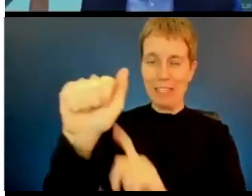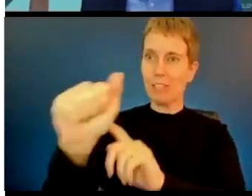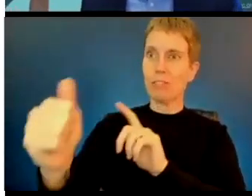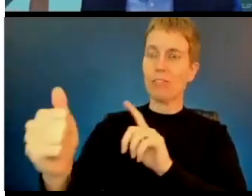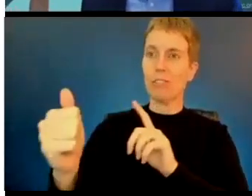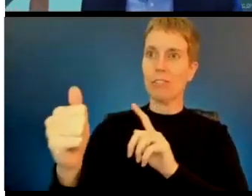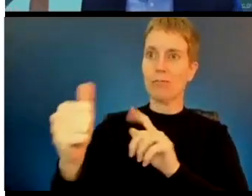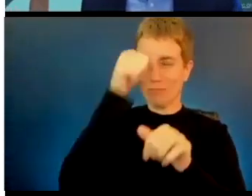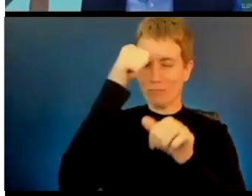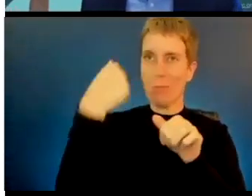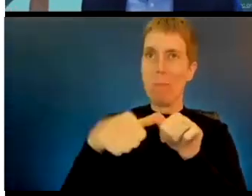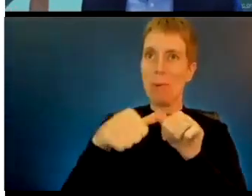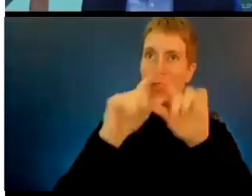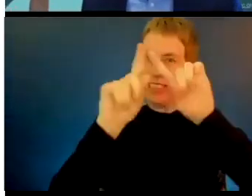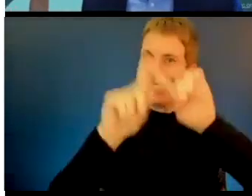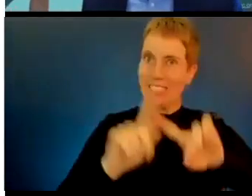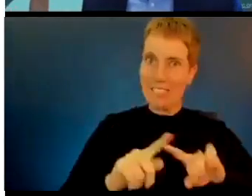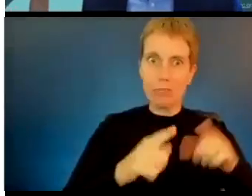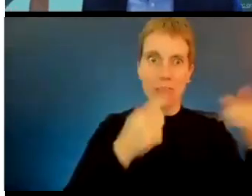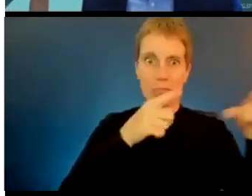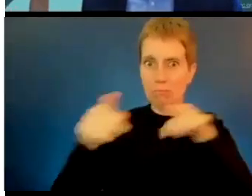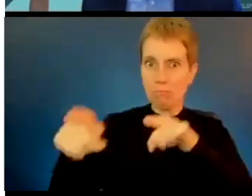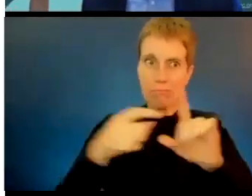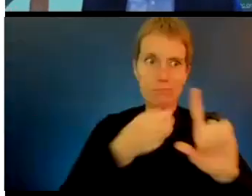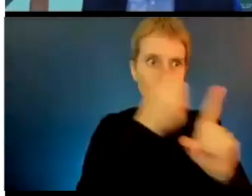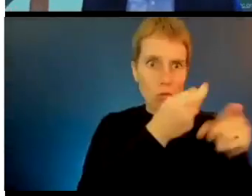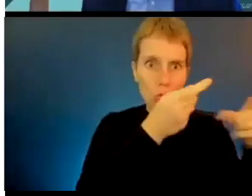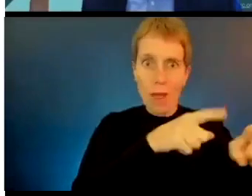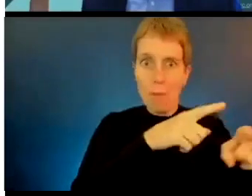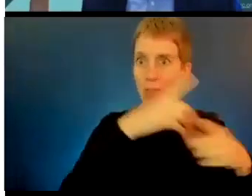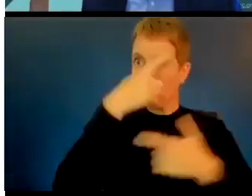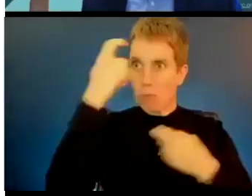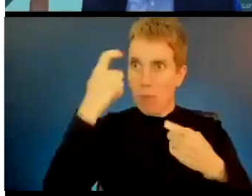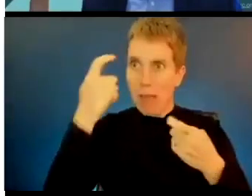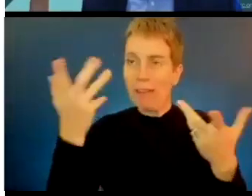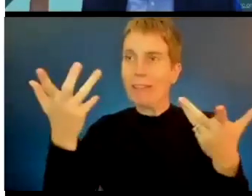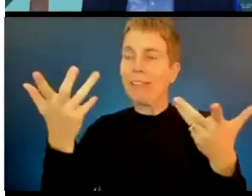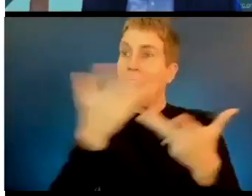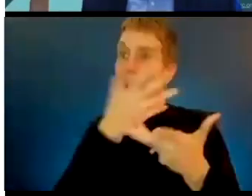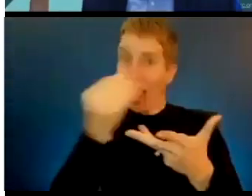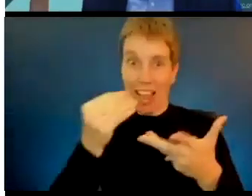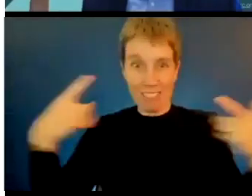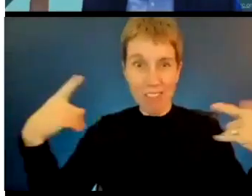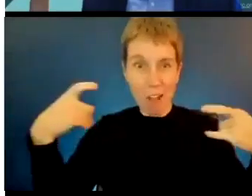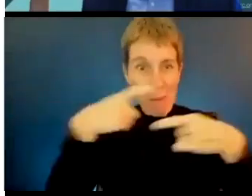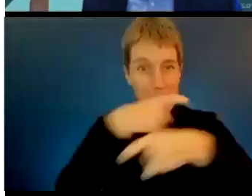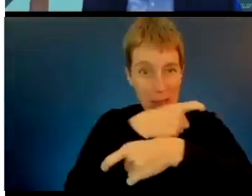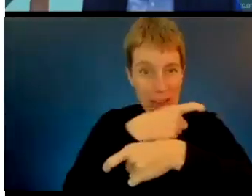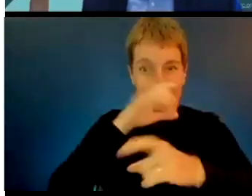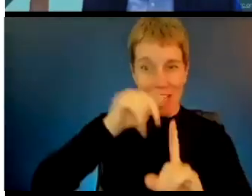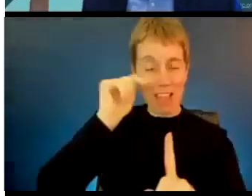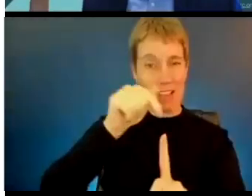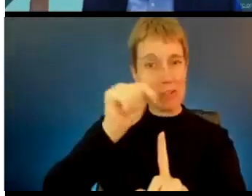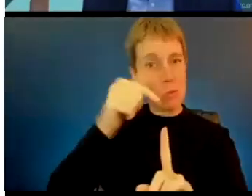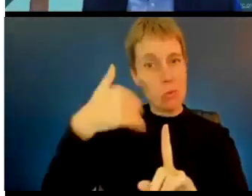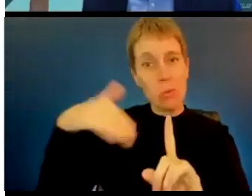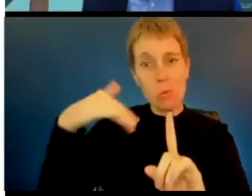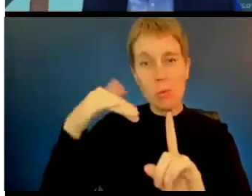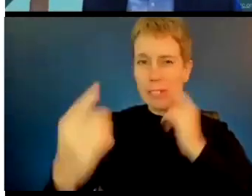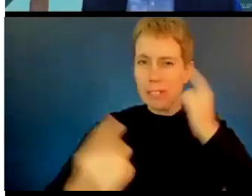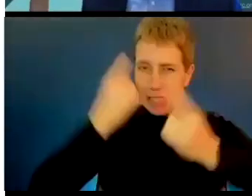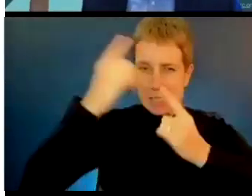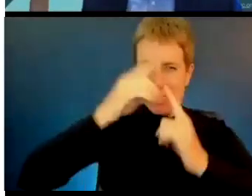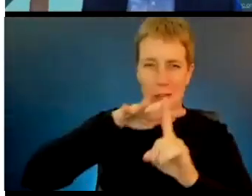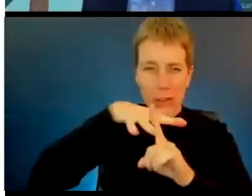of that, and even including things that we don't often think about enough. Making sure that we're taking into consideration the